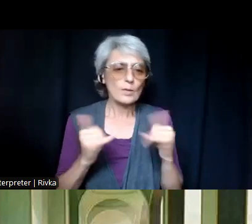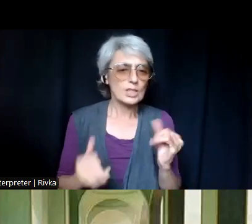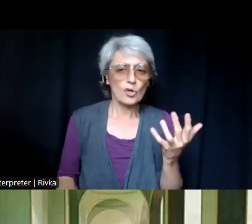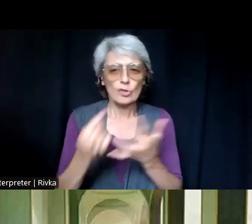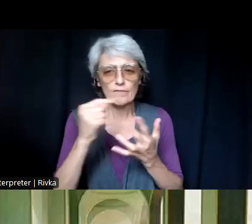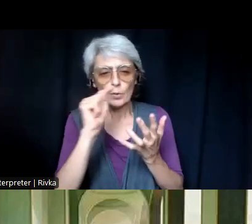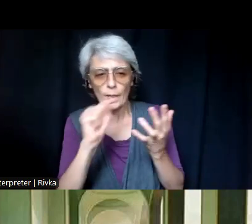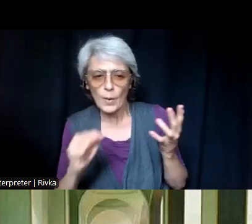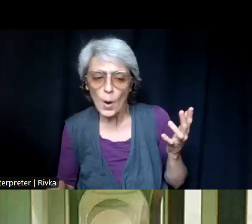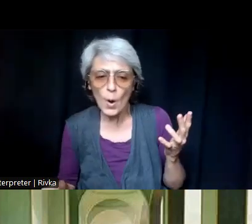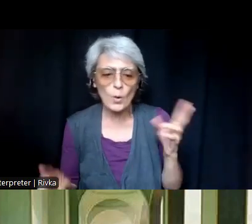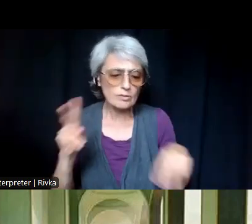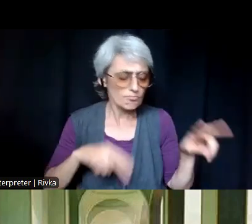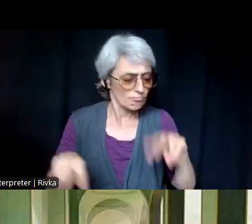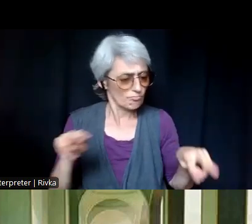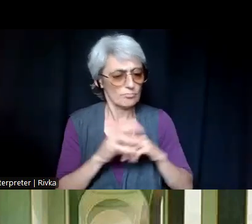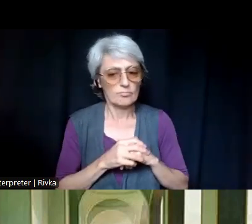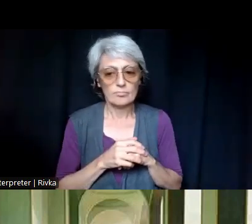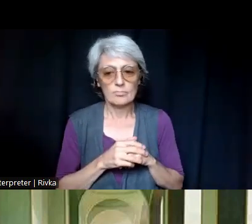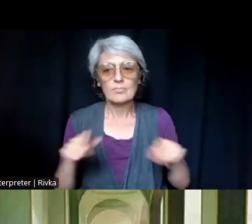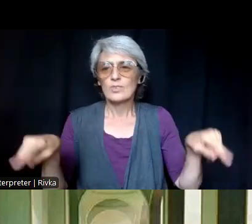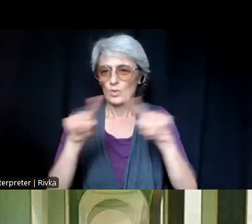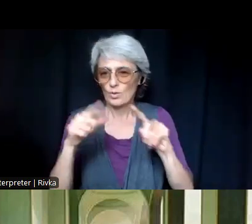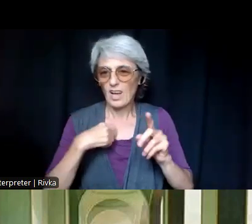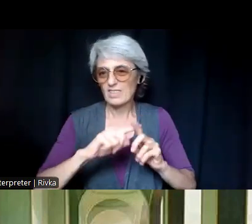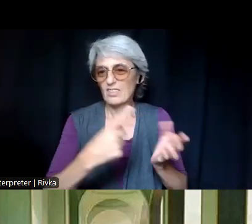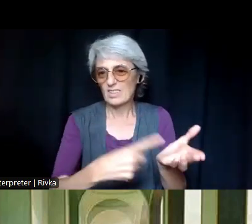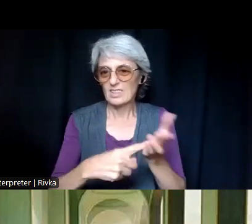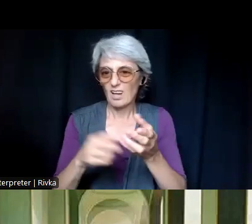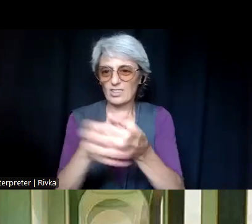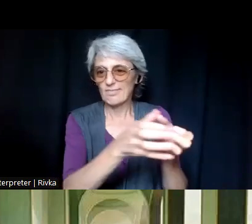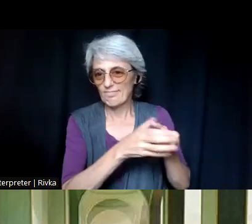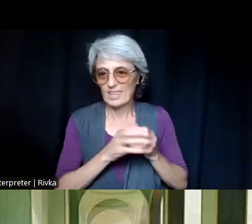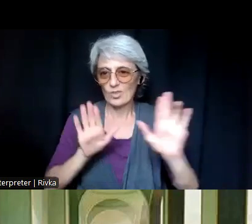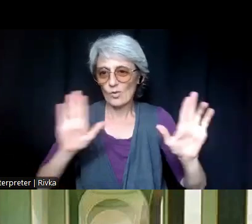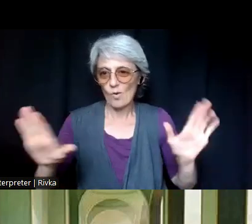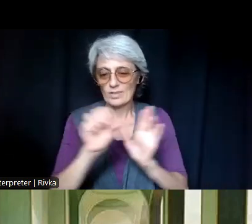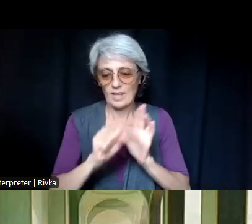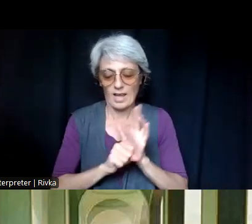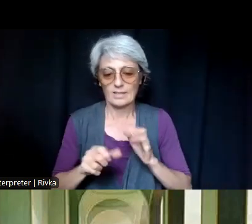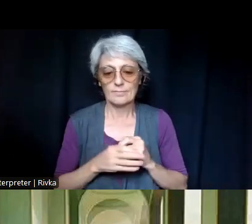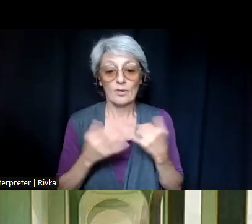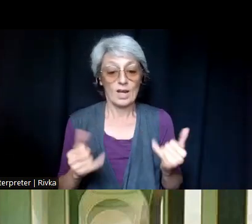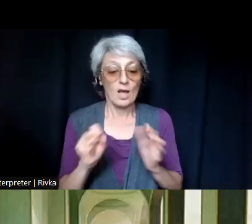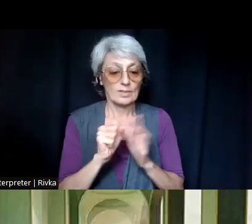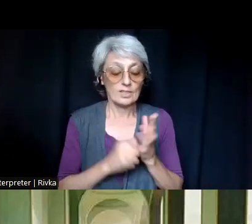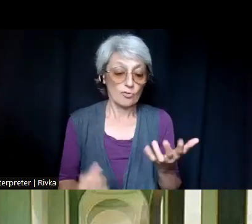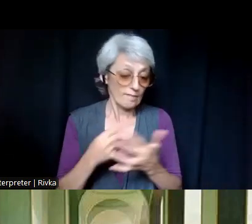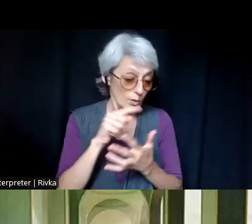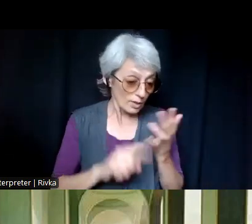are in various discussions about these in your own state. States are reviewing these, kind of